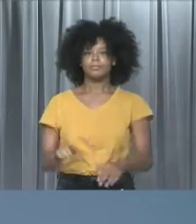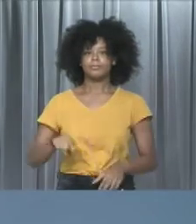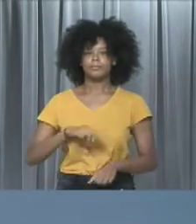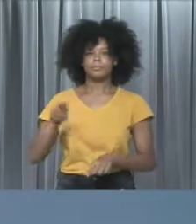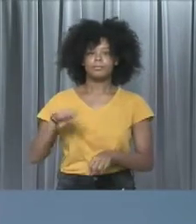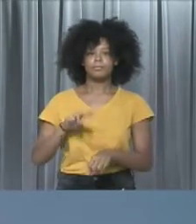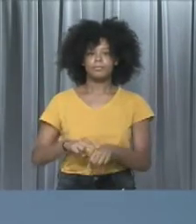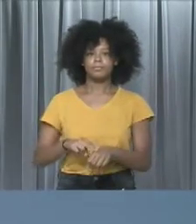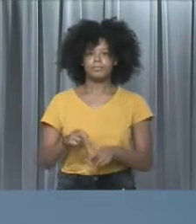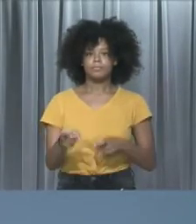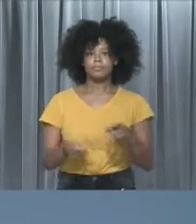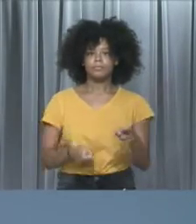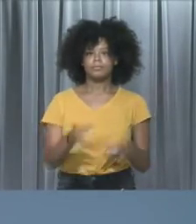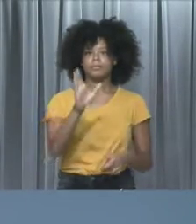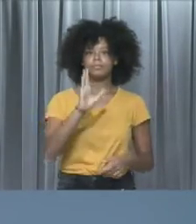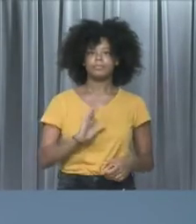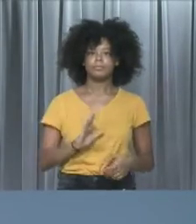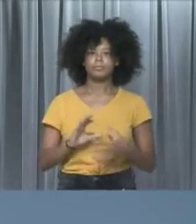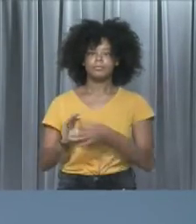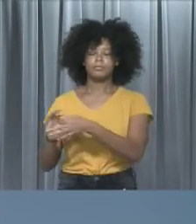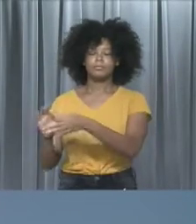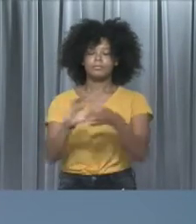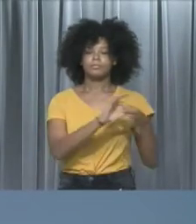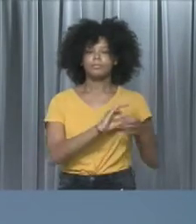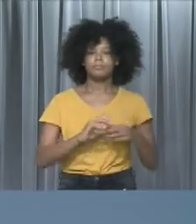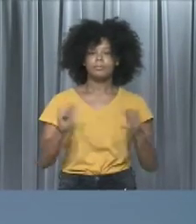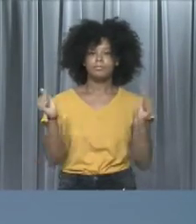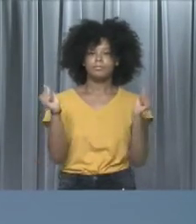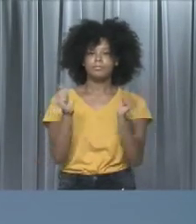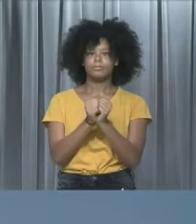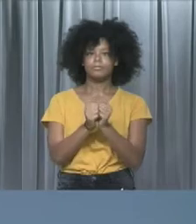God, indivisible, with liberty and justice for all.